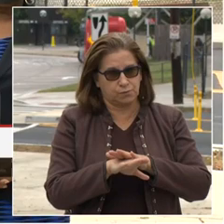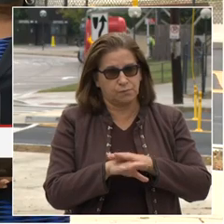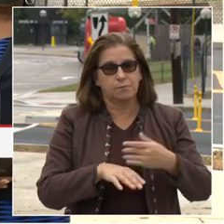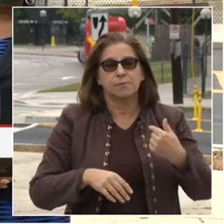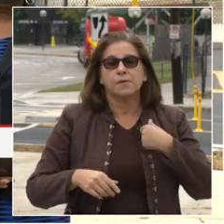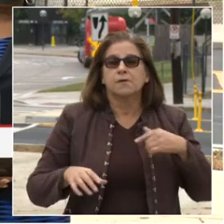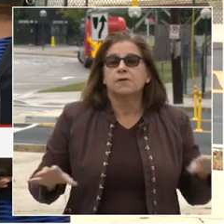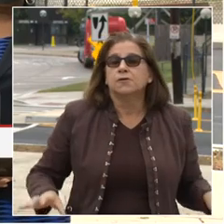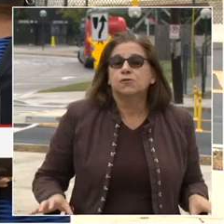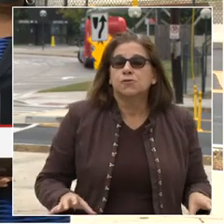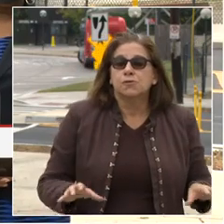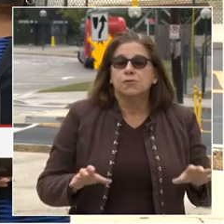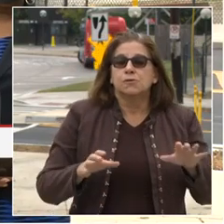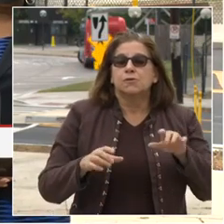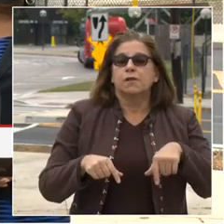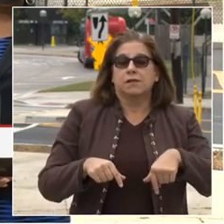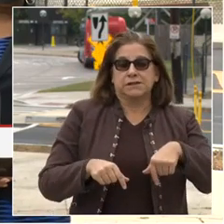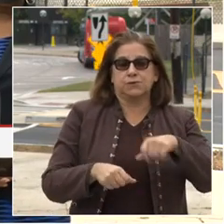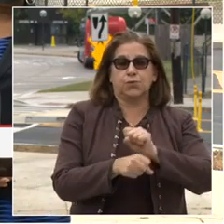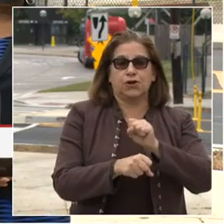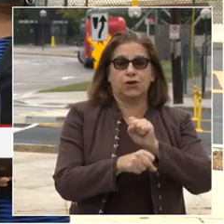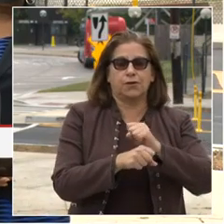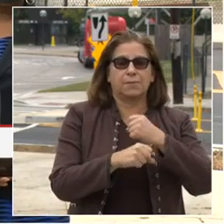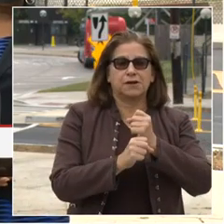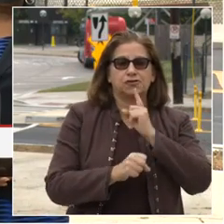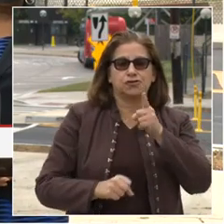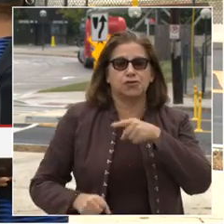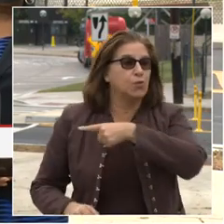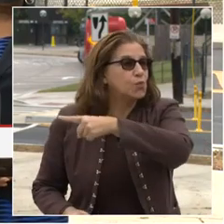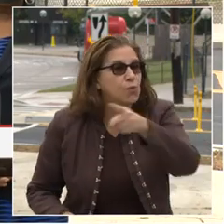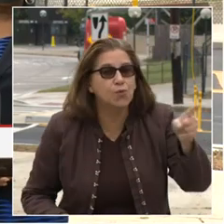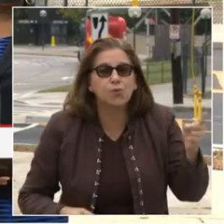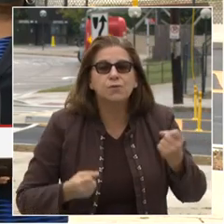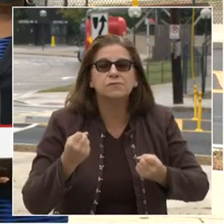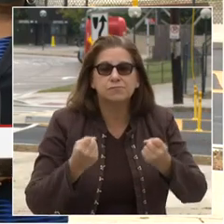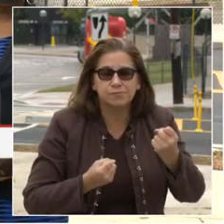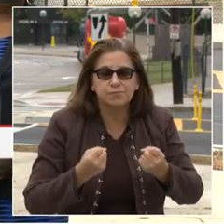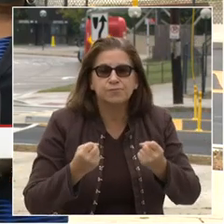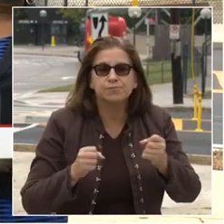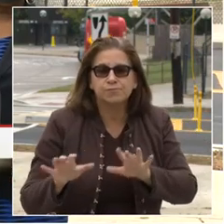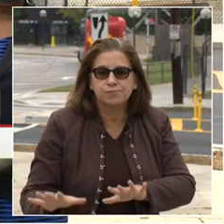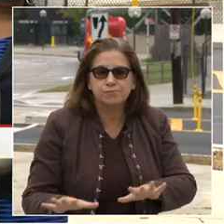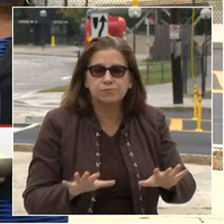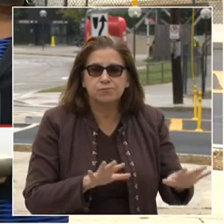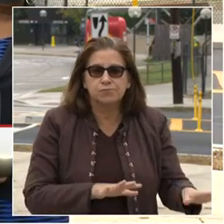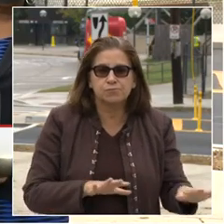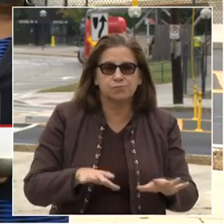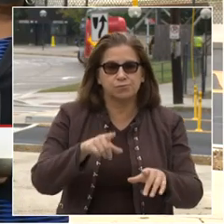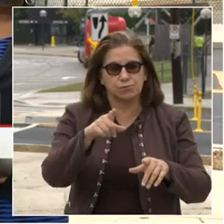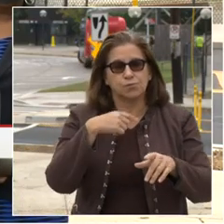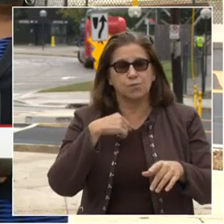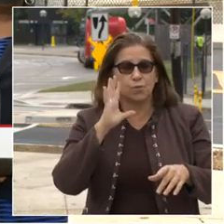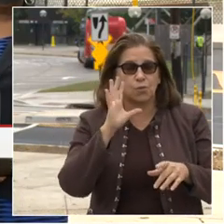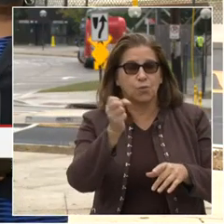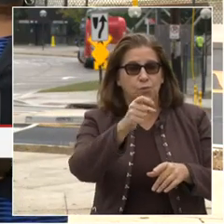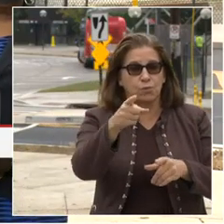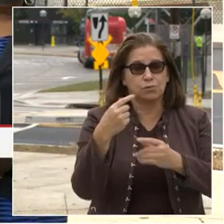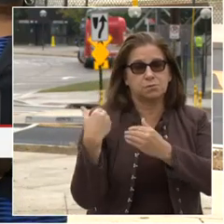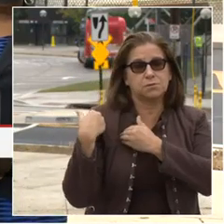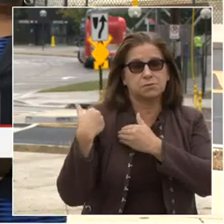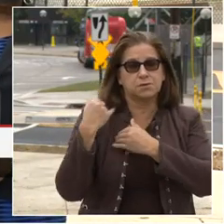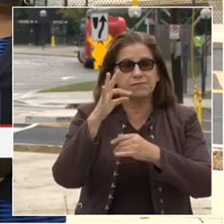can hold drivers who disregard road safety and their responsibility that goes with the privilege of